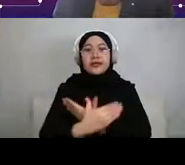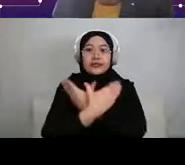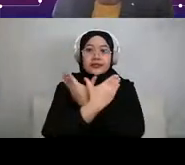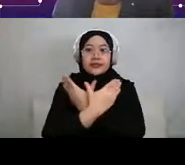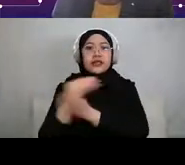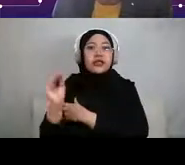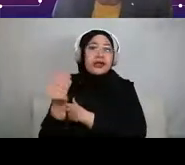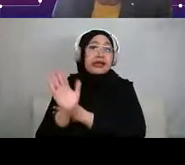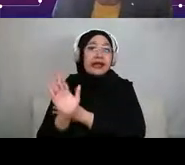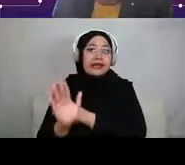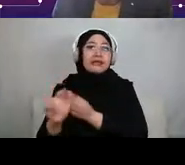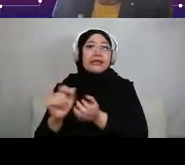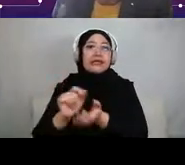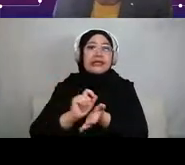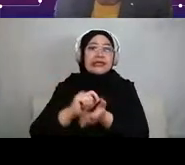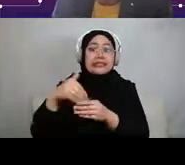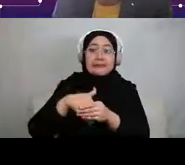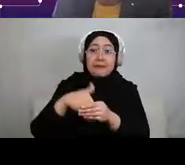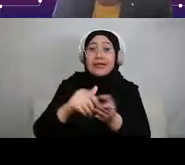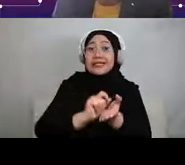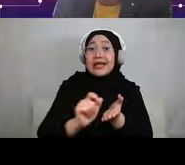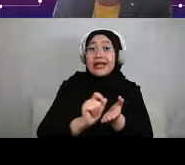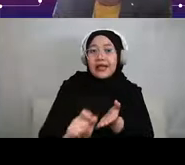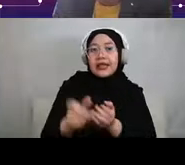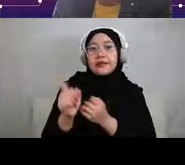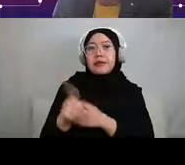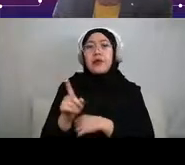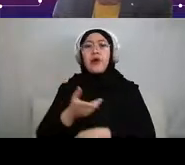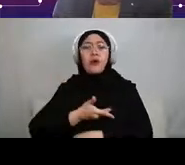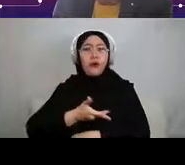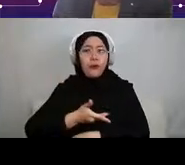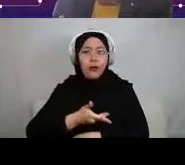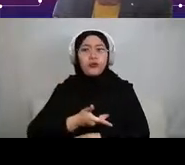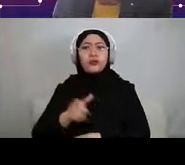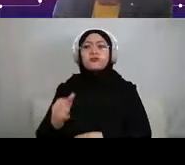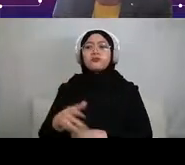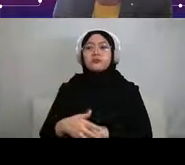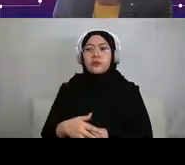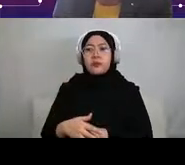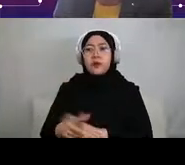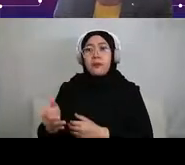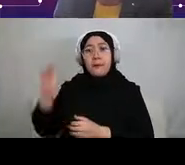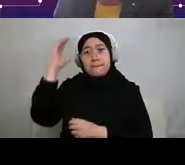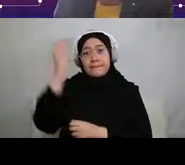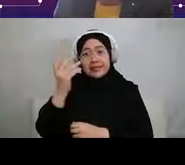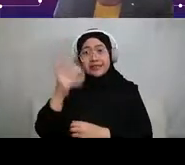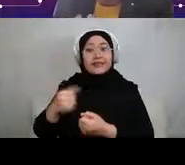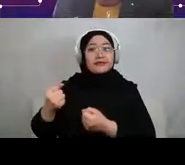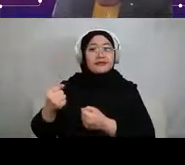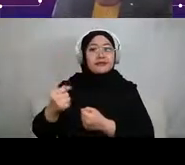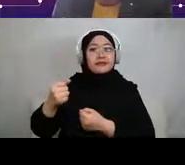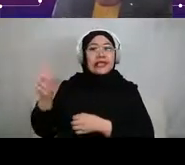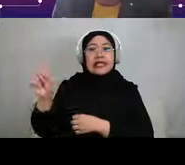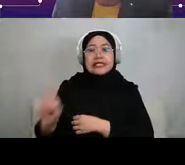intensive. So in case if you really wanted to bring more electric buses to the country, you need to also have an aggregator or operator who will